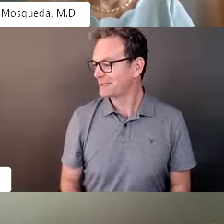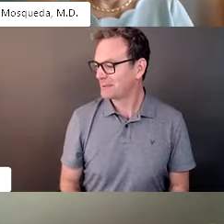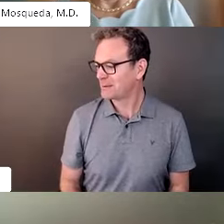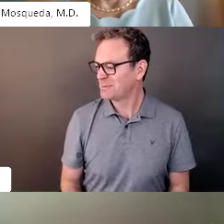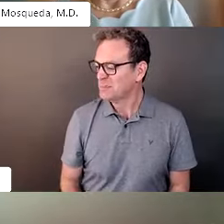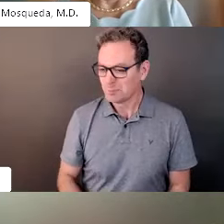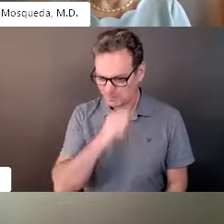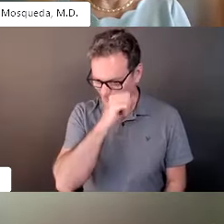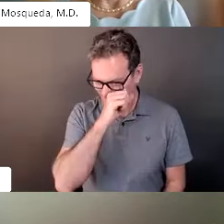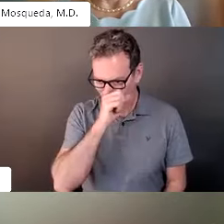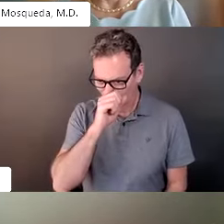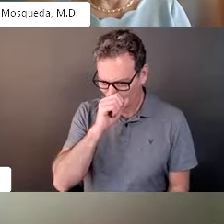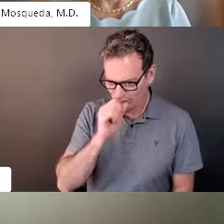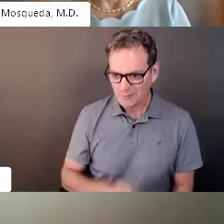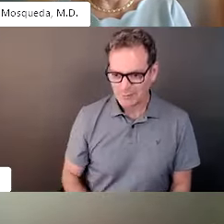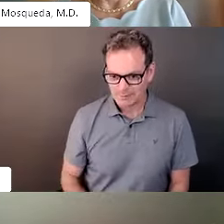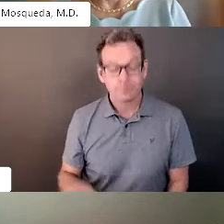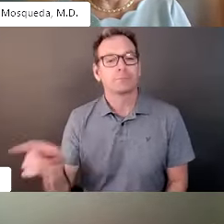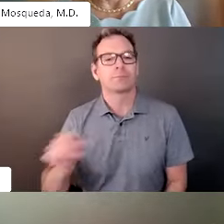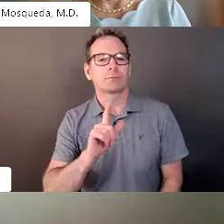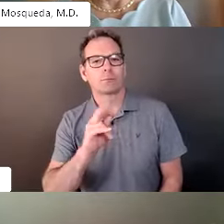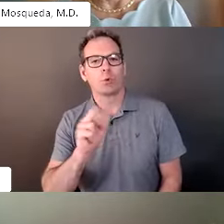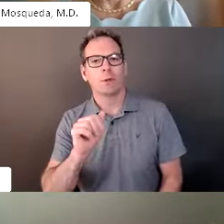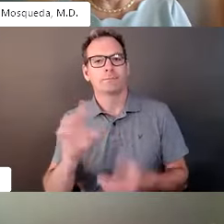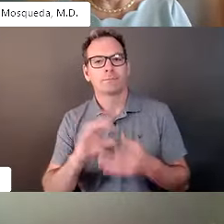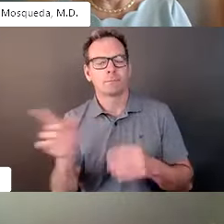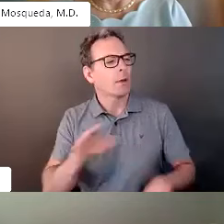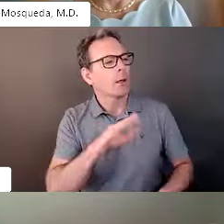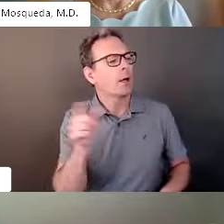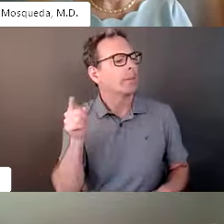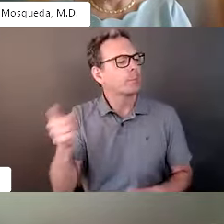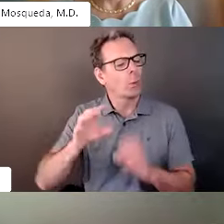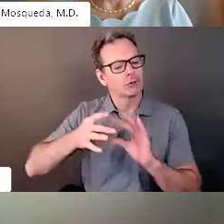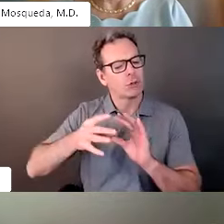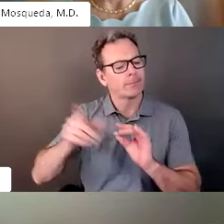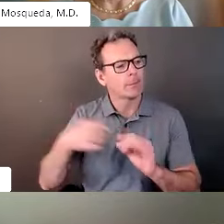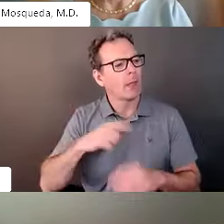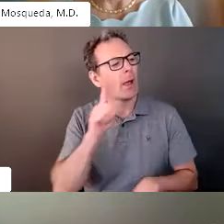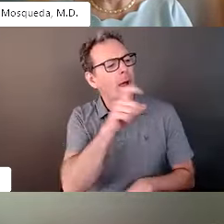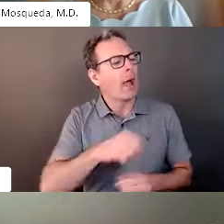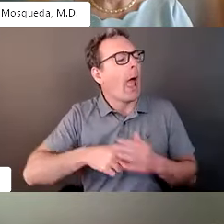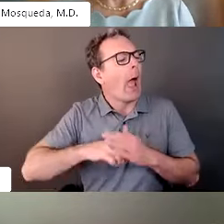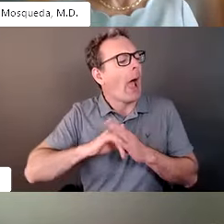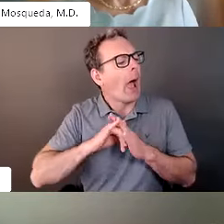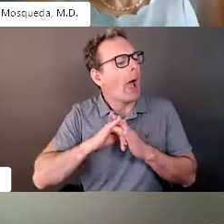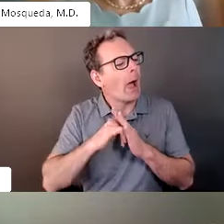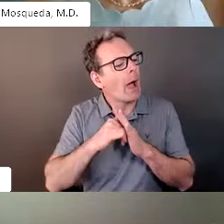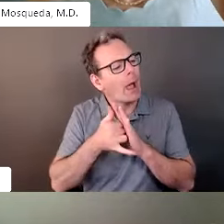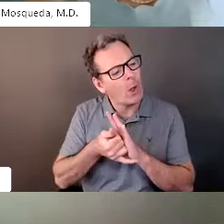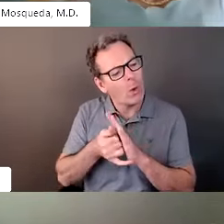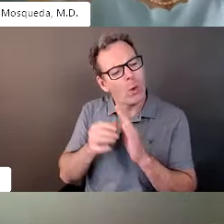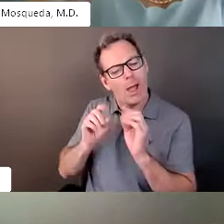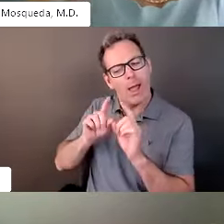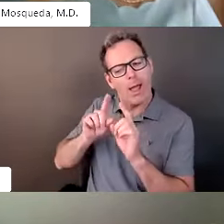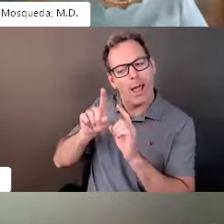Laura, there was somebody looking for maybe some more specific open-ended questions of how you would actually ask